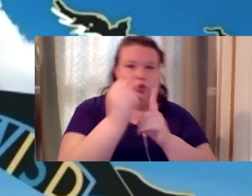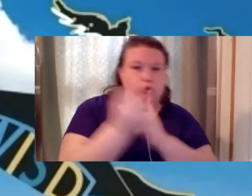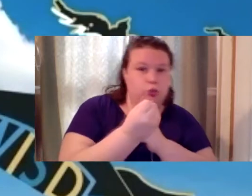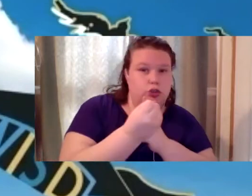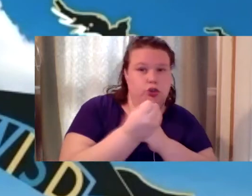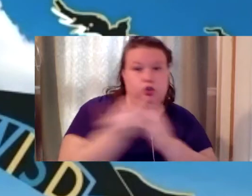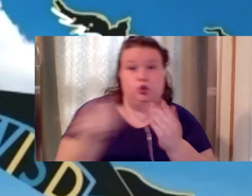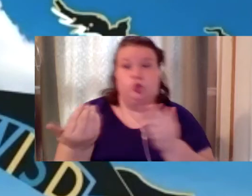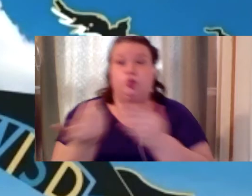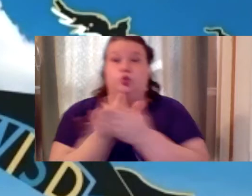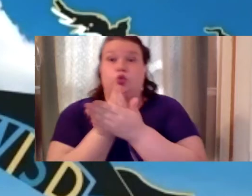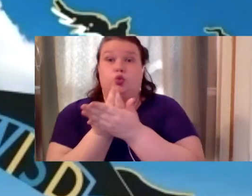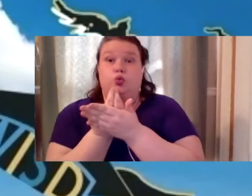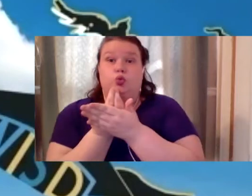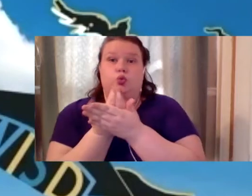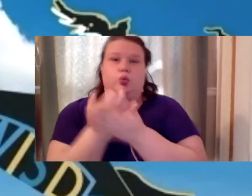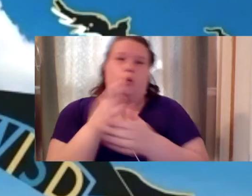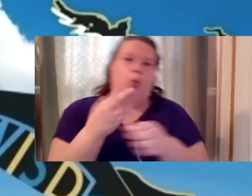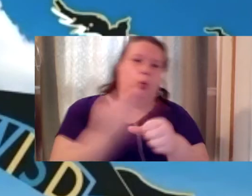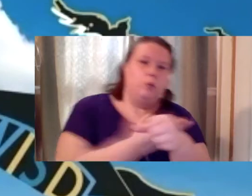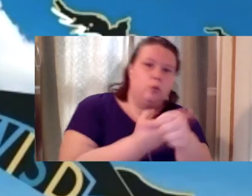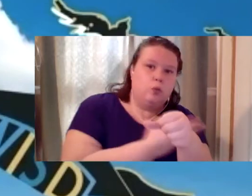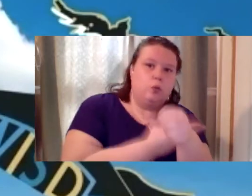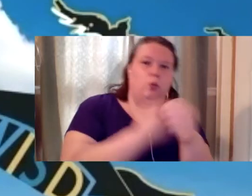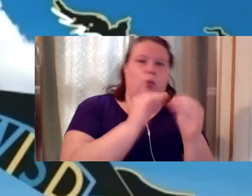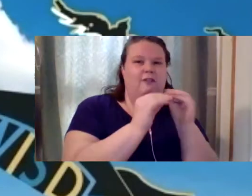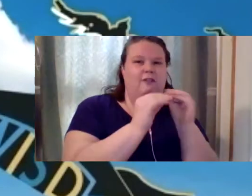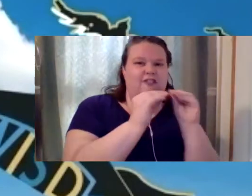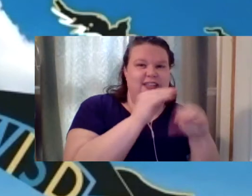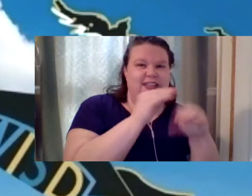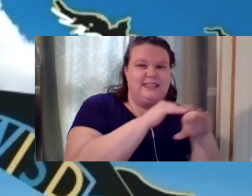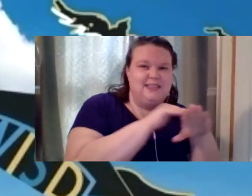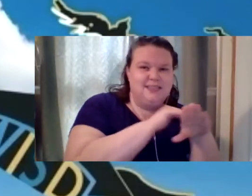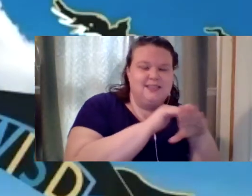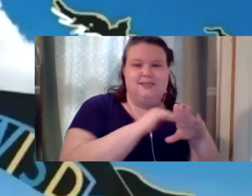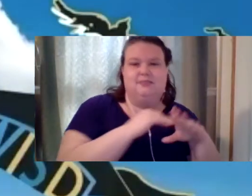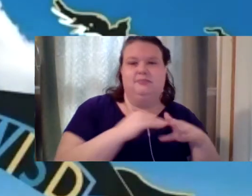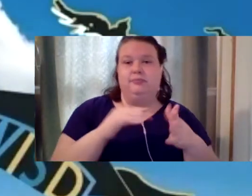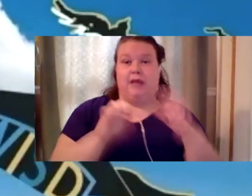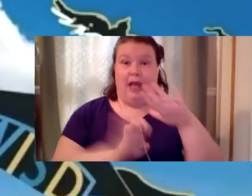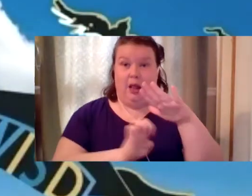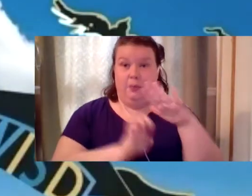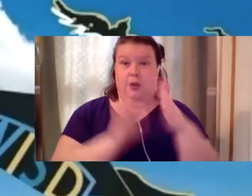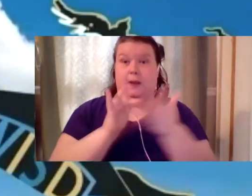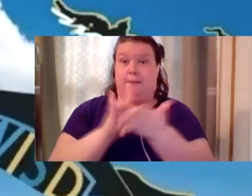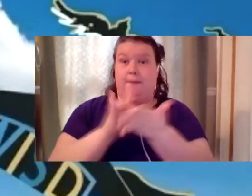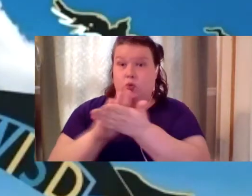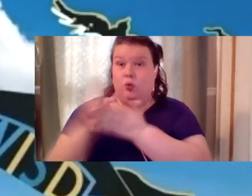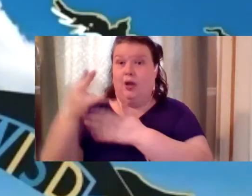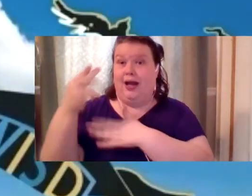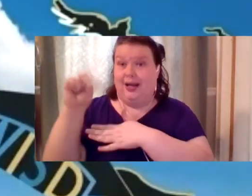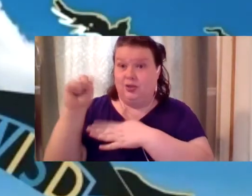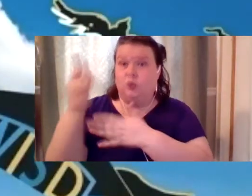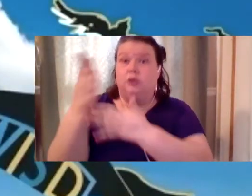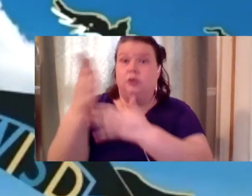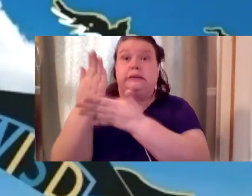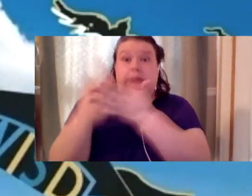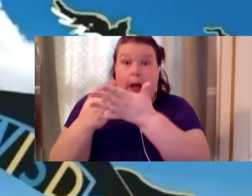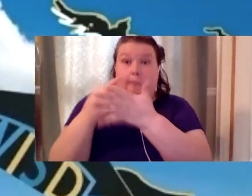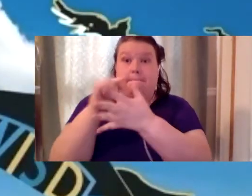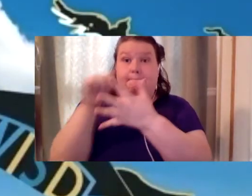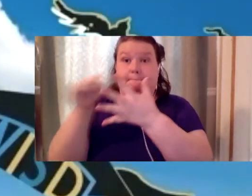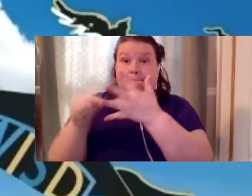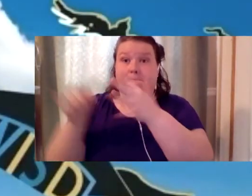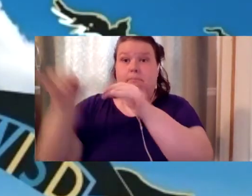middle or high school level, there's certainly parallels there. So I